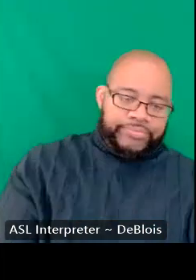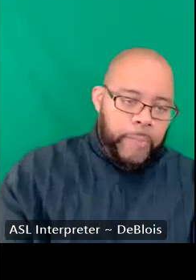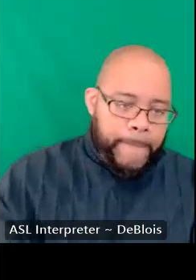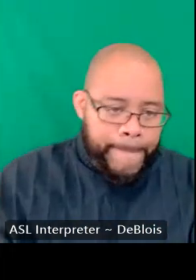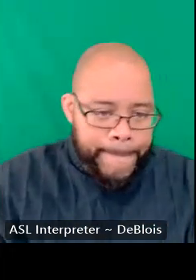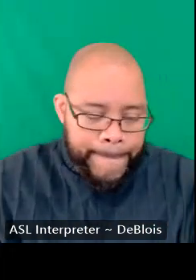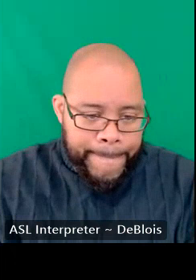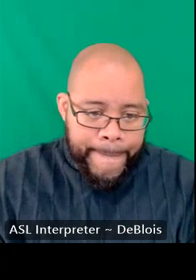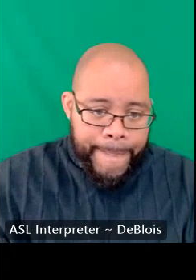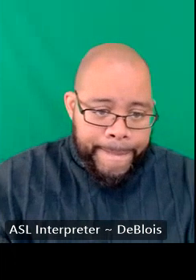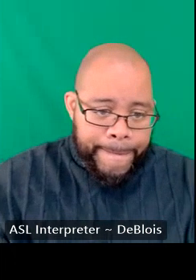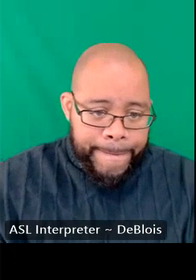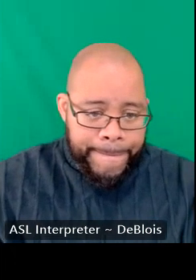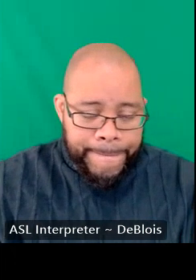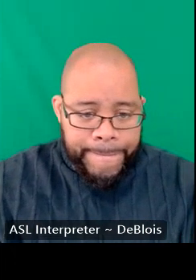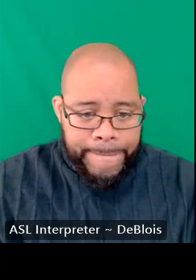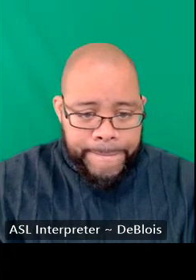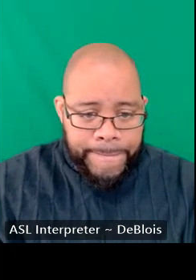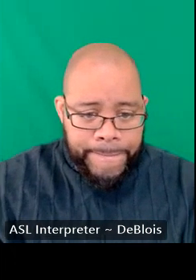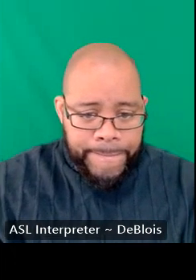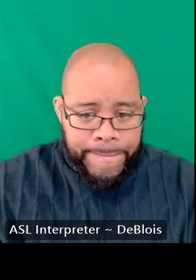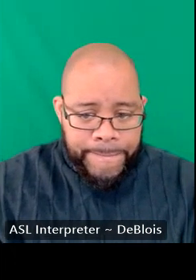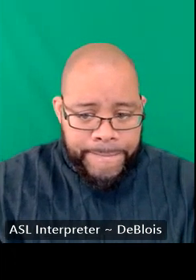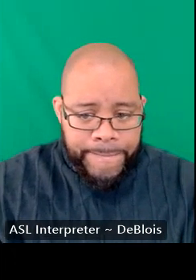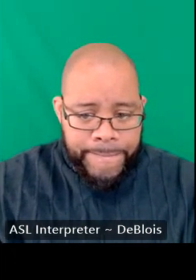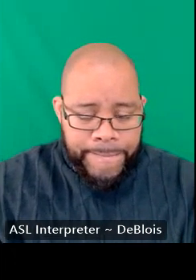It's printed in the budget appendix.